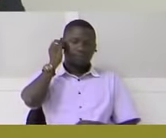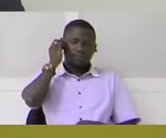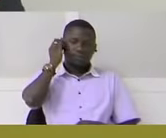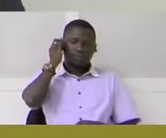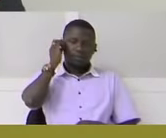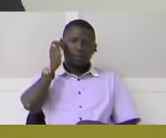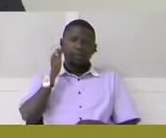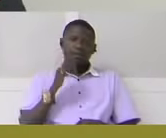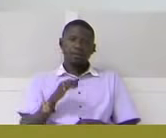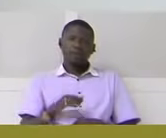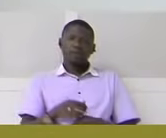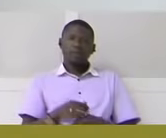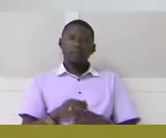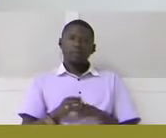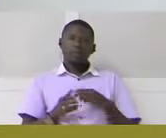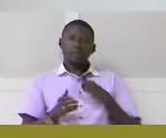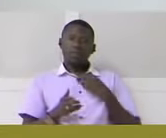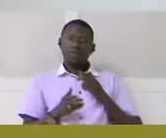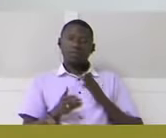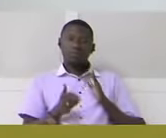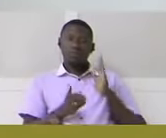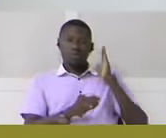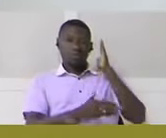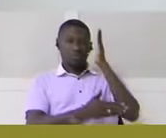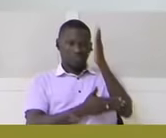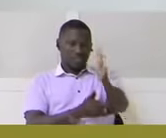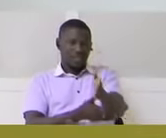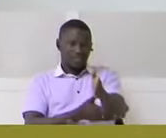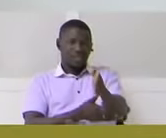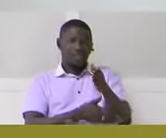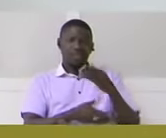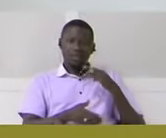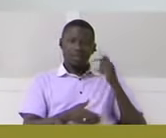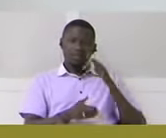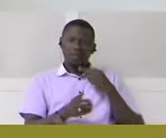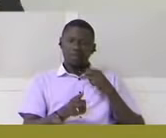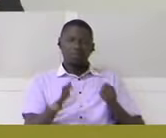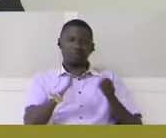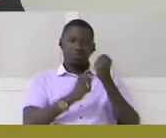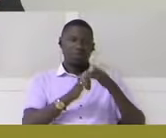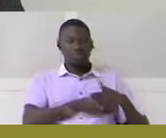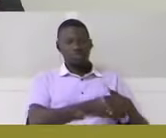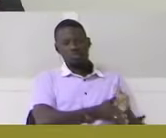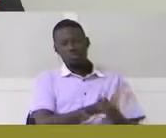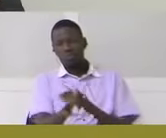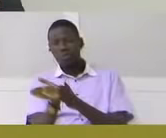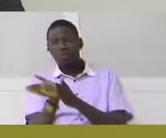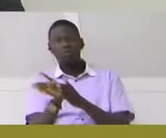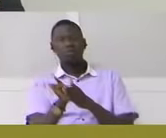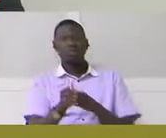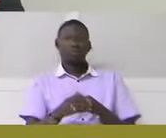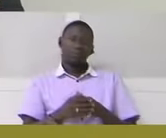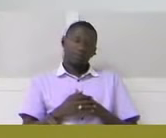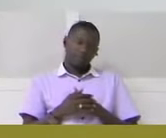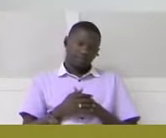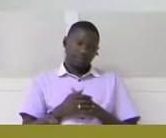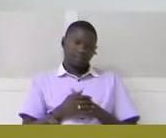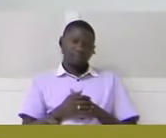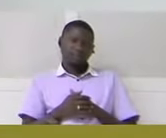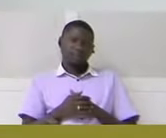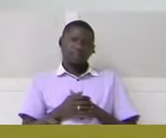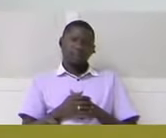vehicle had diverted. I believe it must have been towards its left. Munda woto pulka tenten